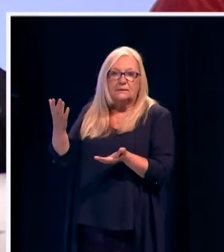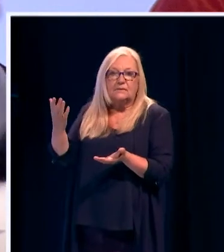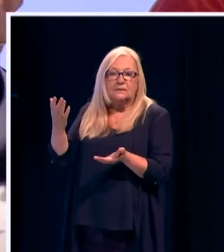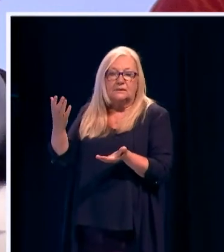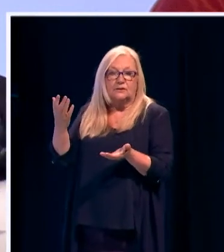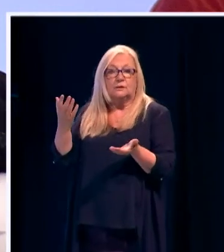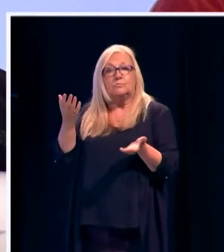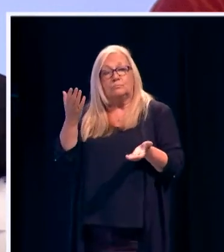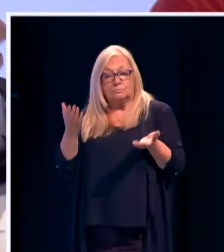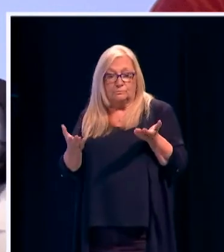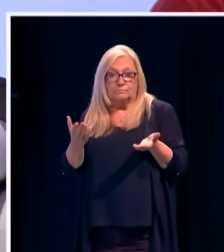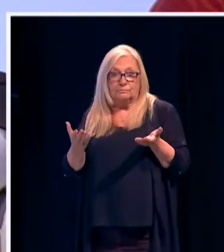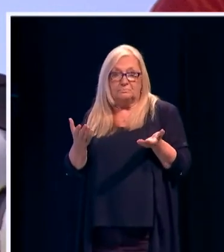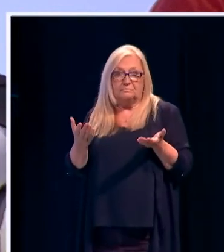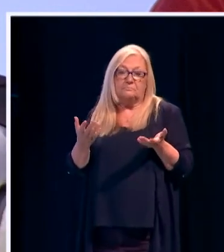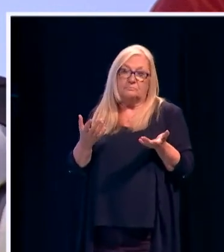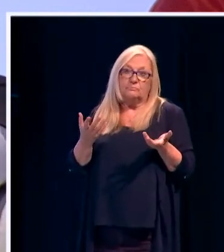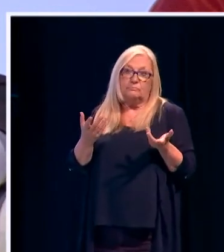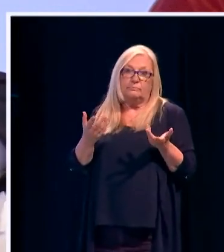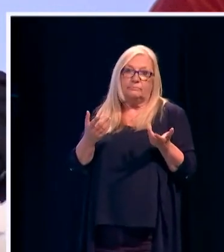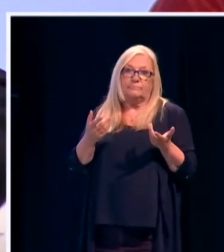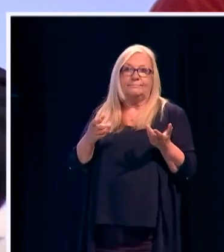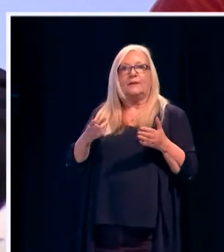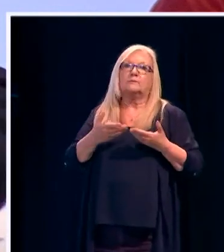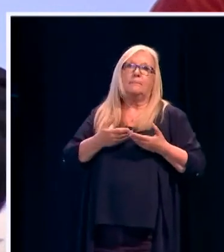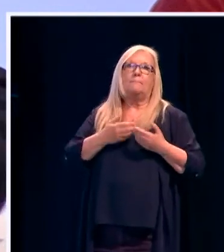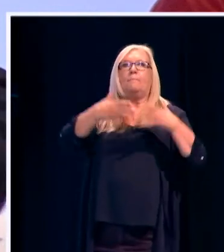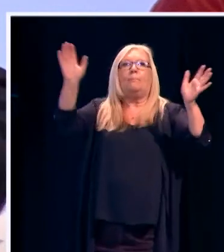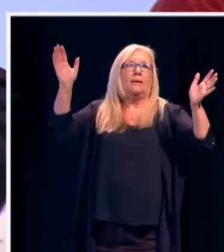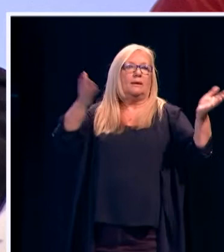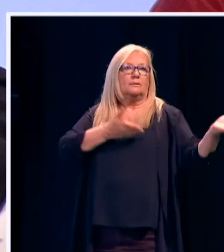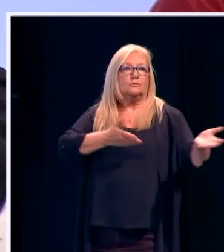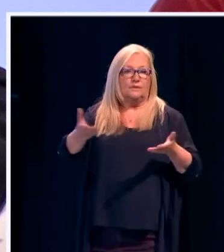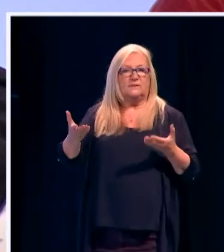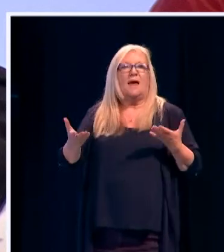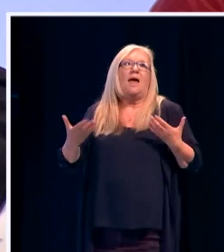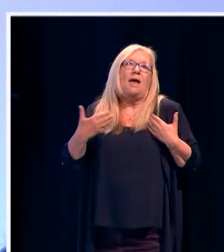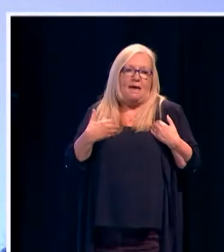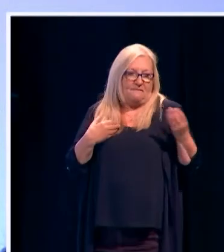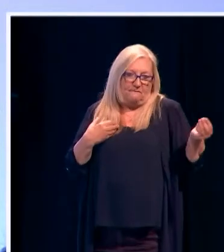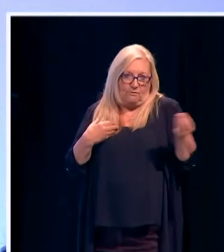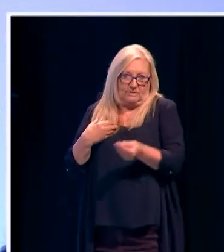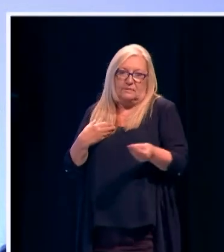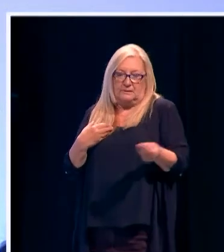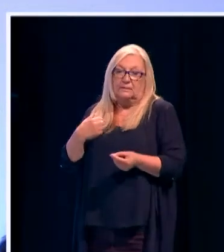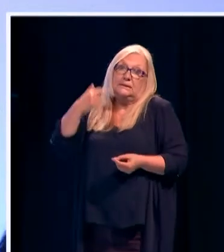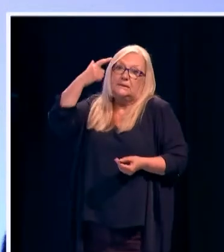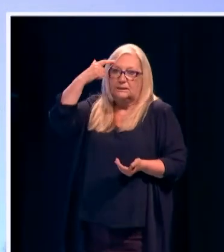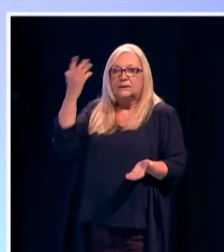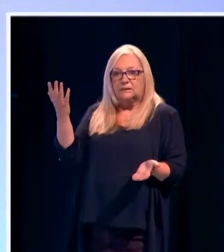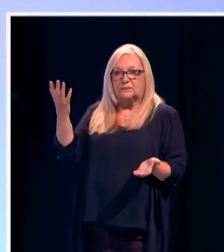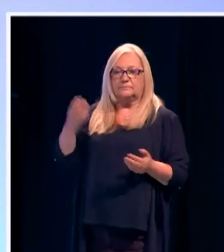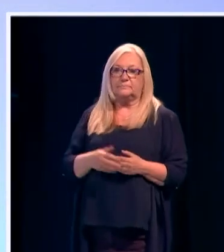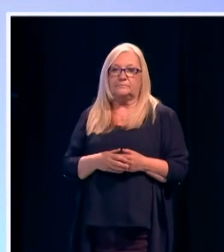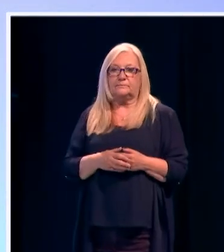organizations that do basically public services. Okay, thank you. From the other perspective,